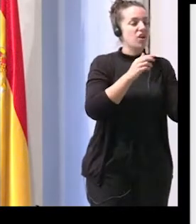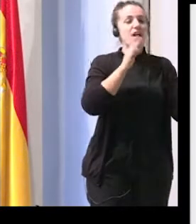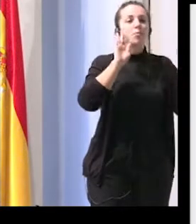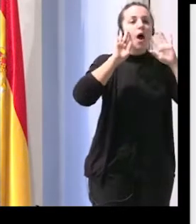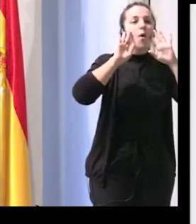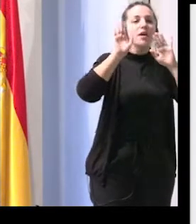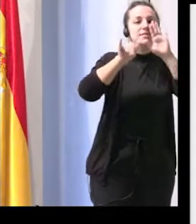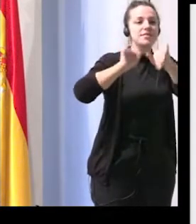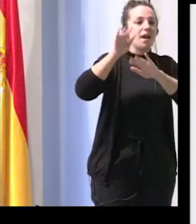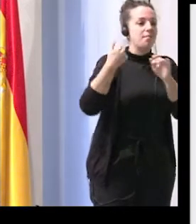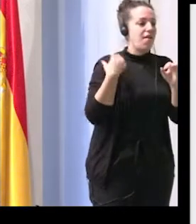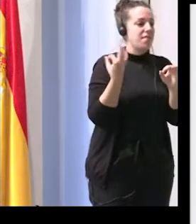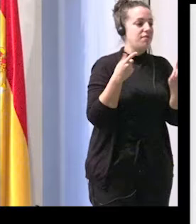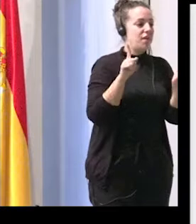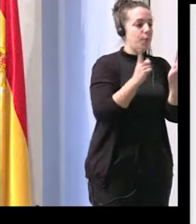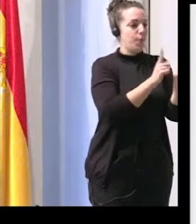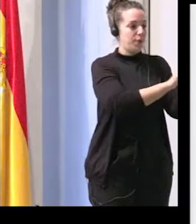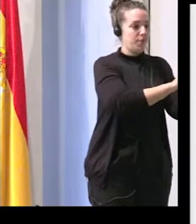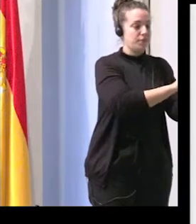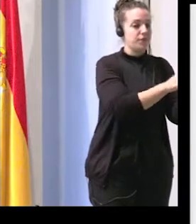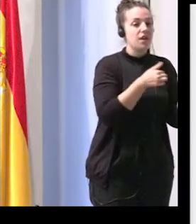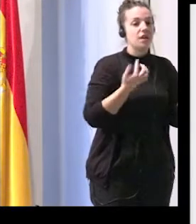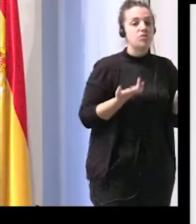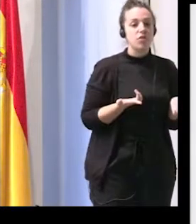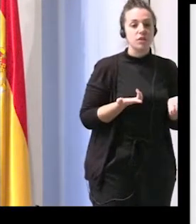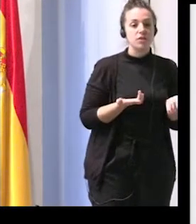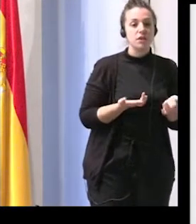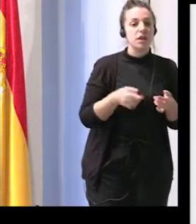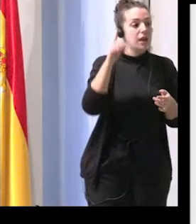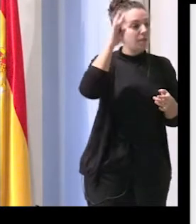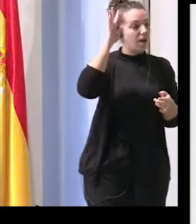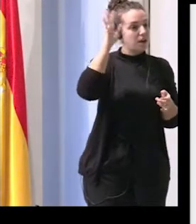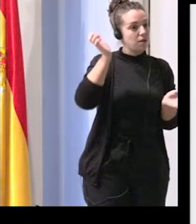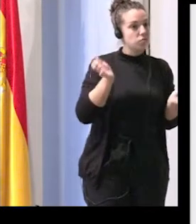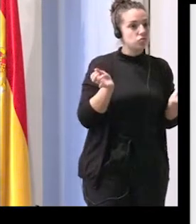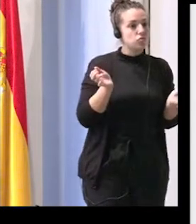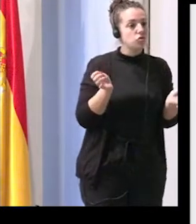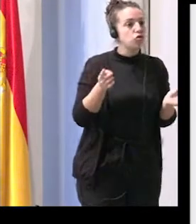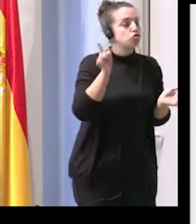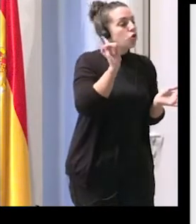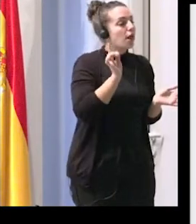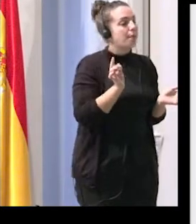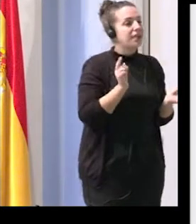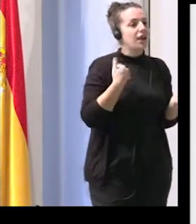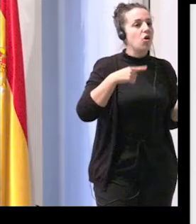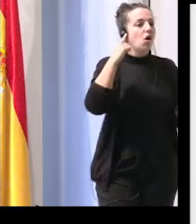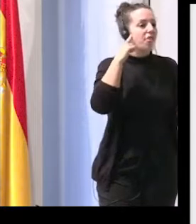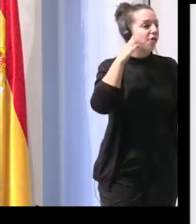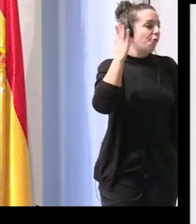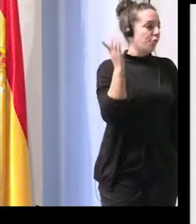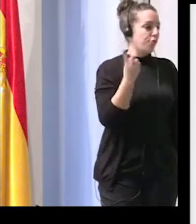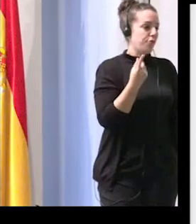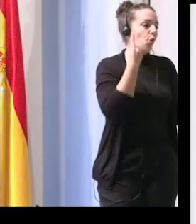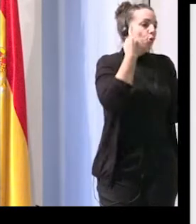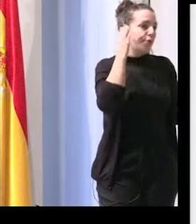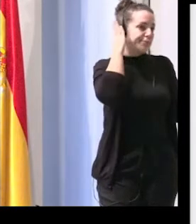have one deaf ear. All of the sounds on this side are muted for that. She must rely basically